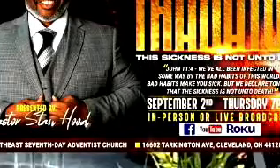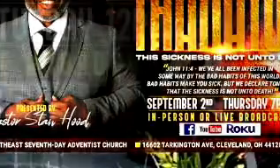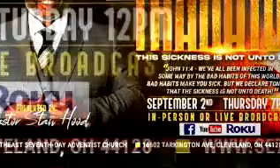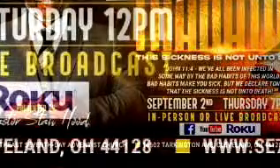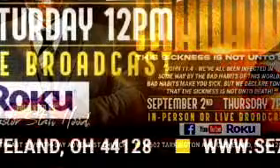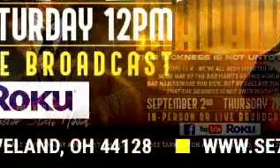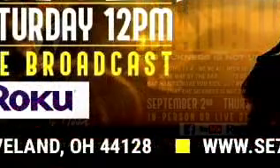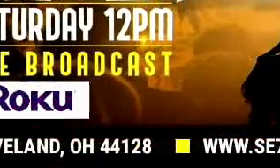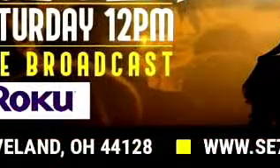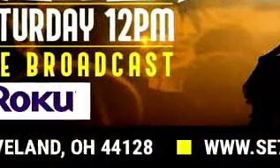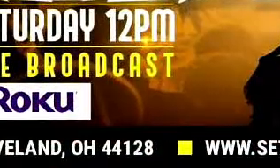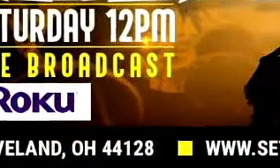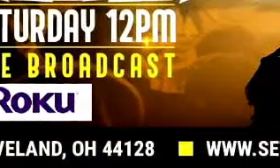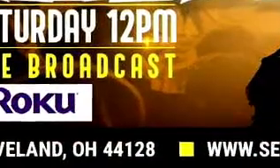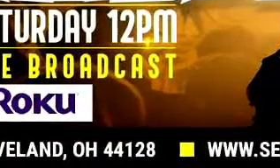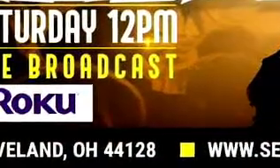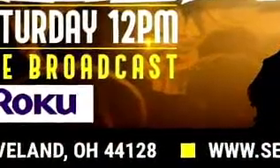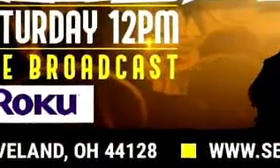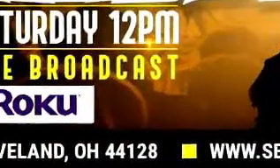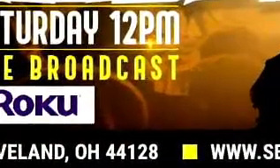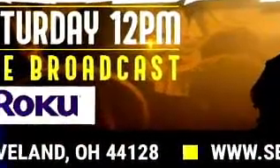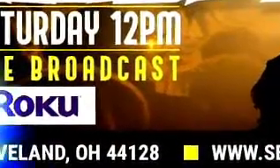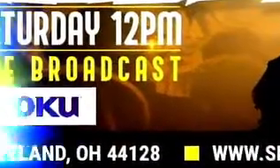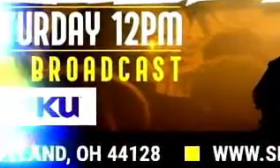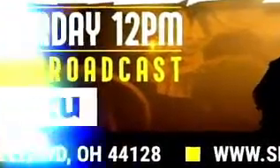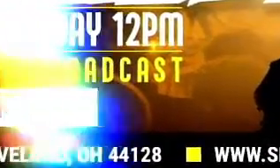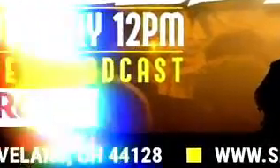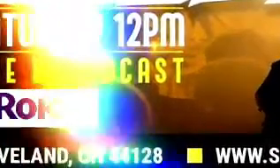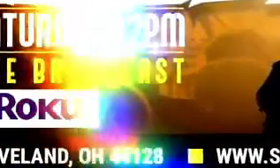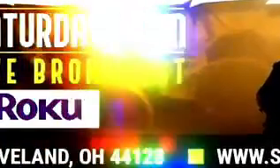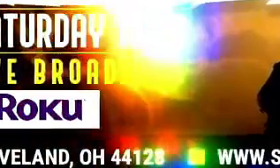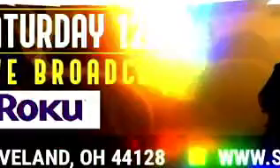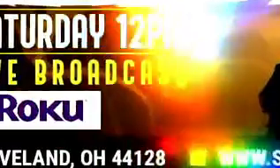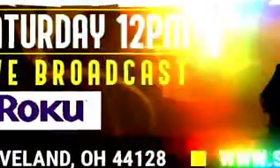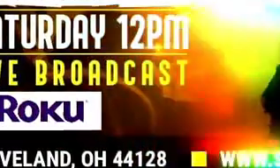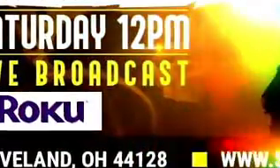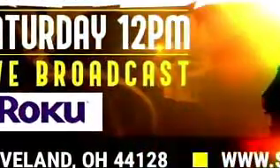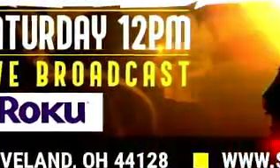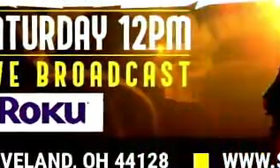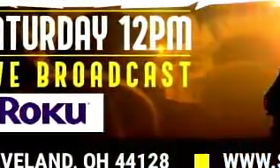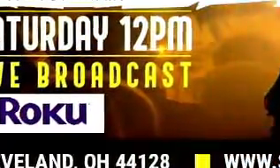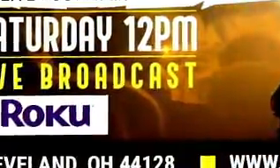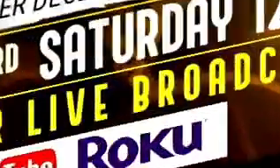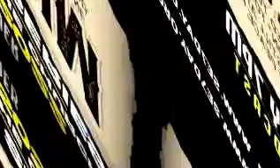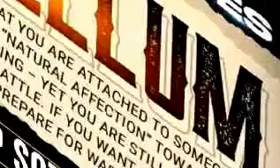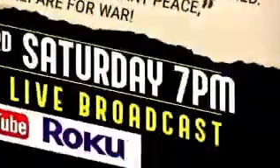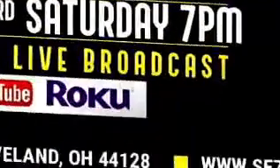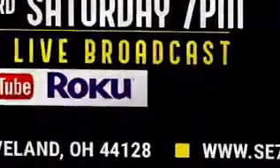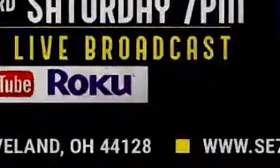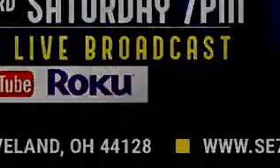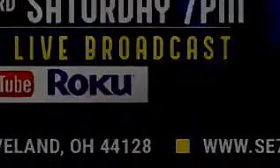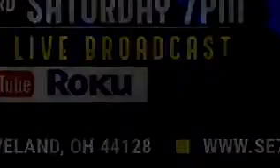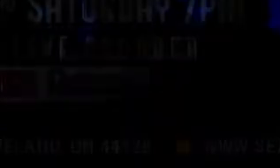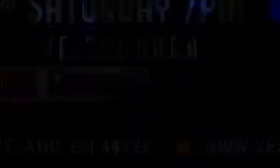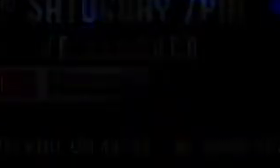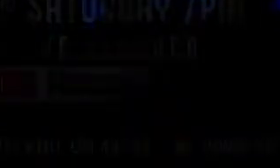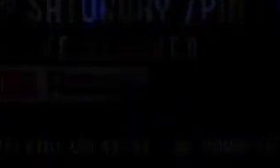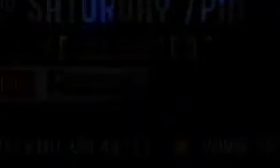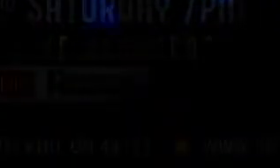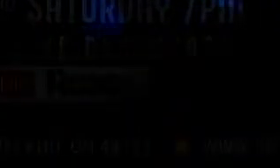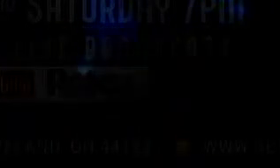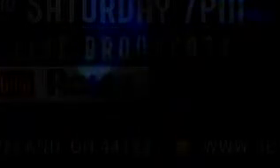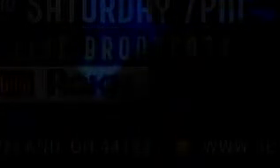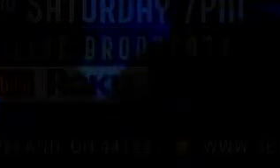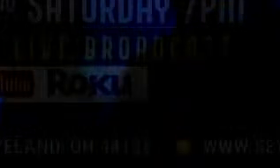death. Finance and Romance. And the series finale,